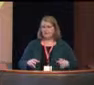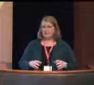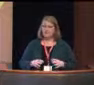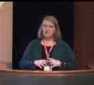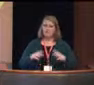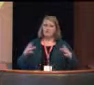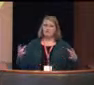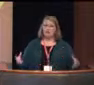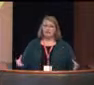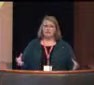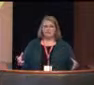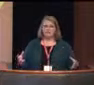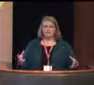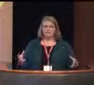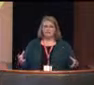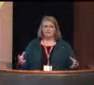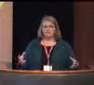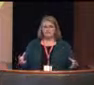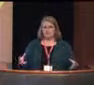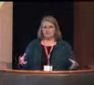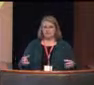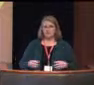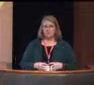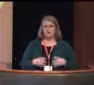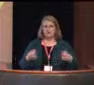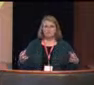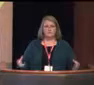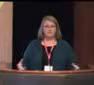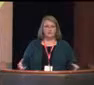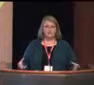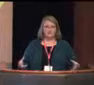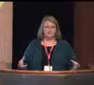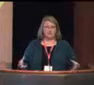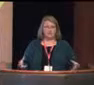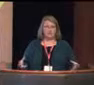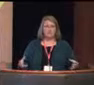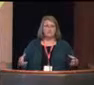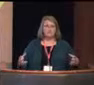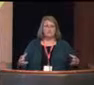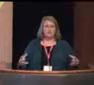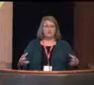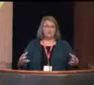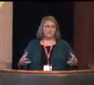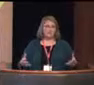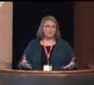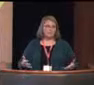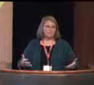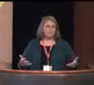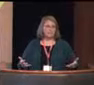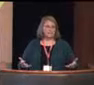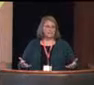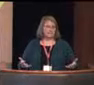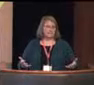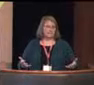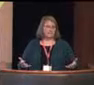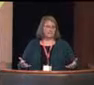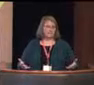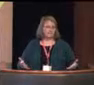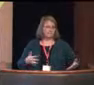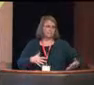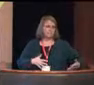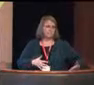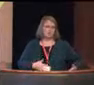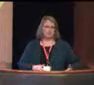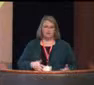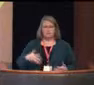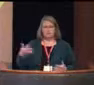sensory aging across a larger period of time, across one's lifespan, so that you can develop more effective interventions when